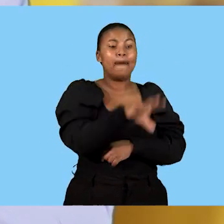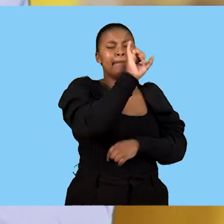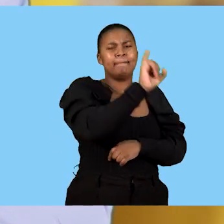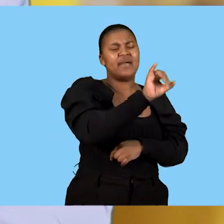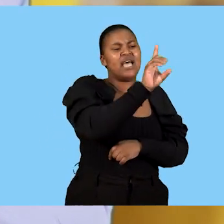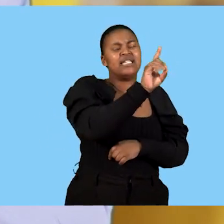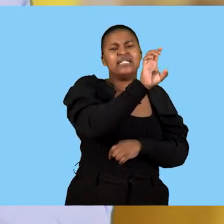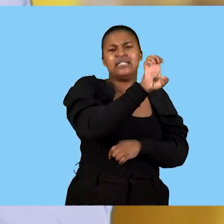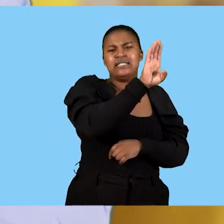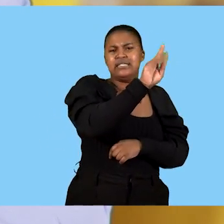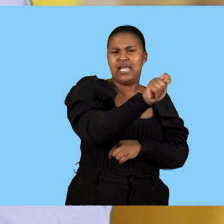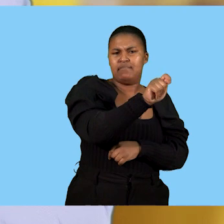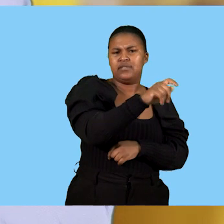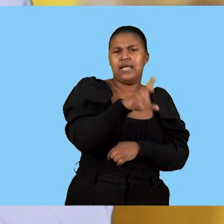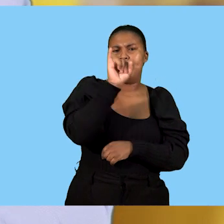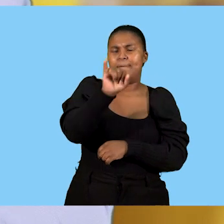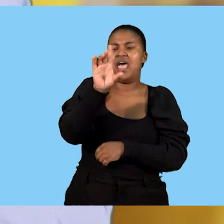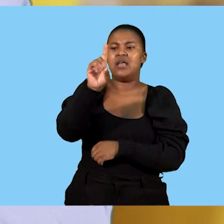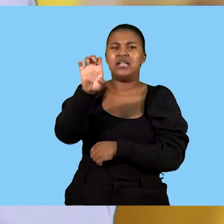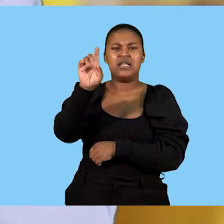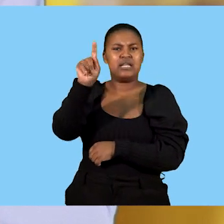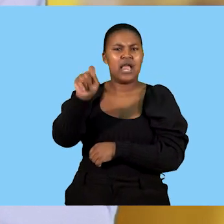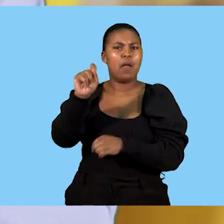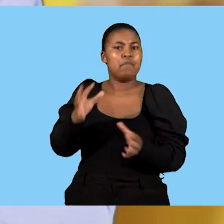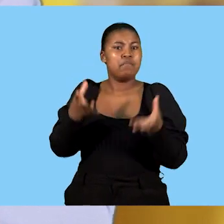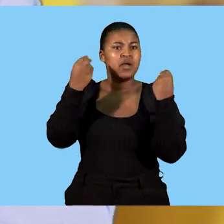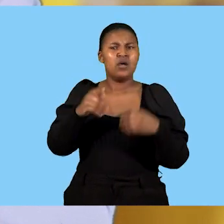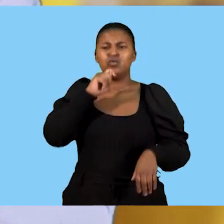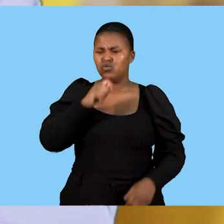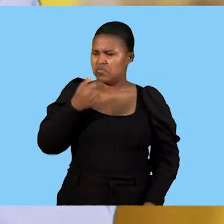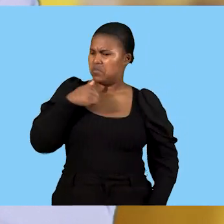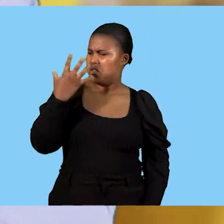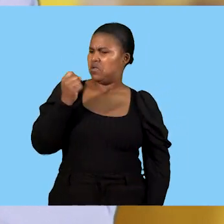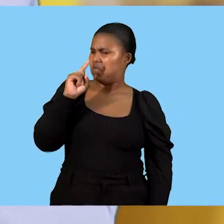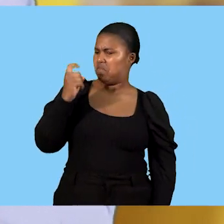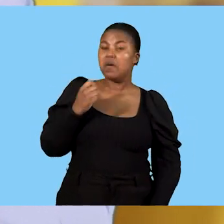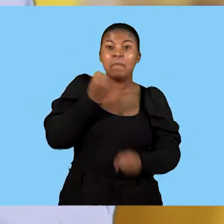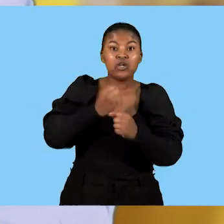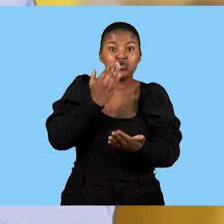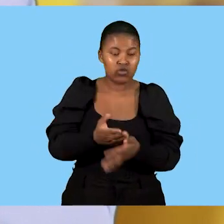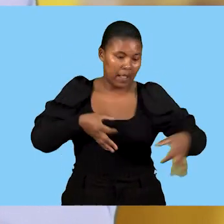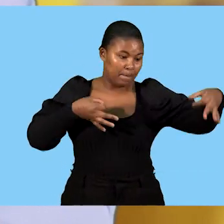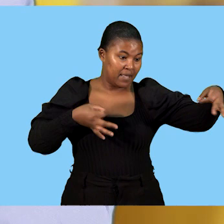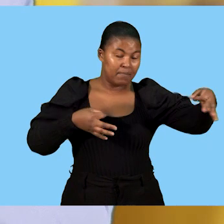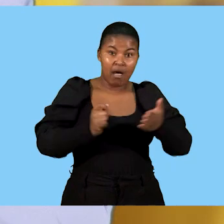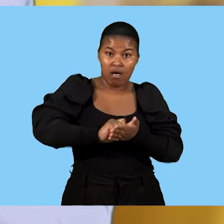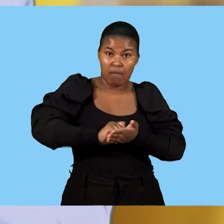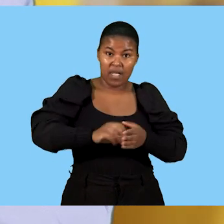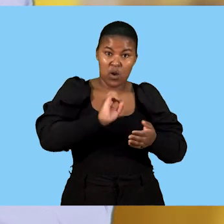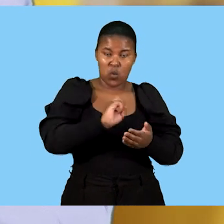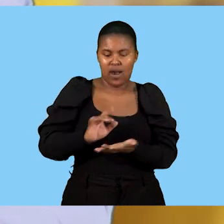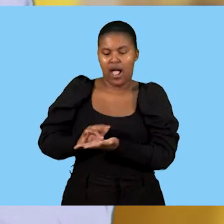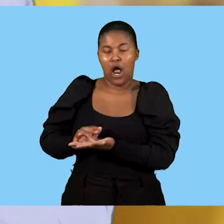debts and bad debts recovered. And with me here, I have an exciting question. Make sure you have a paper, you have a pen